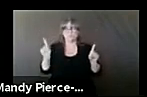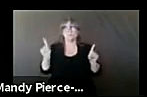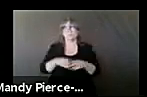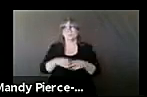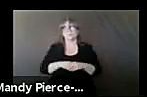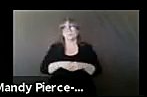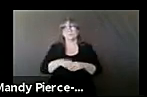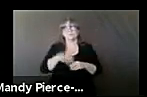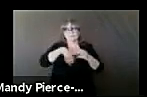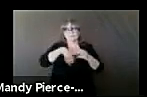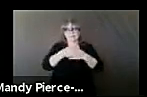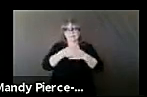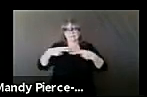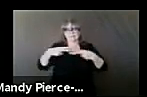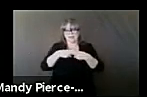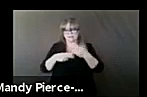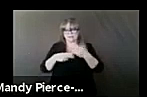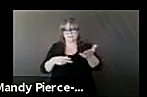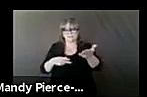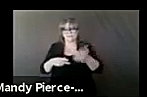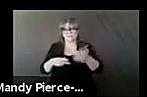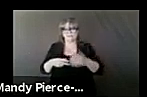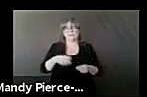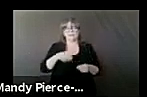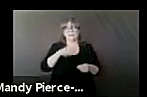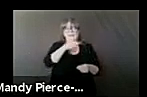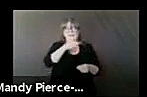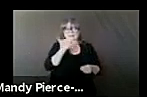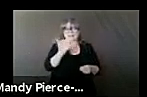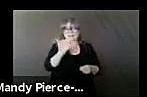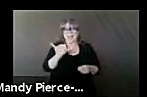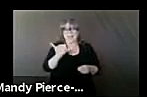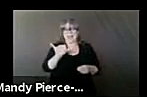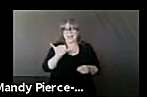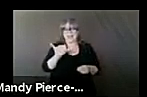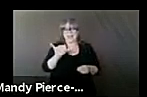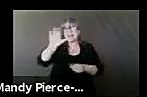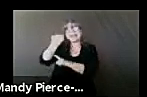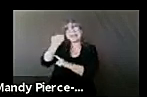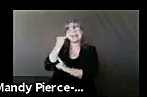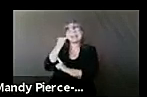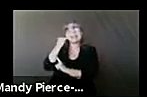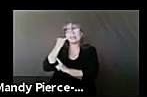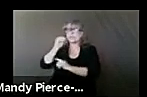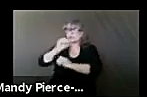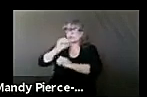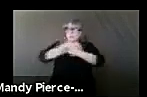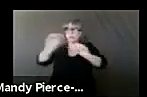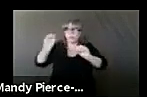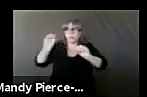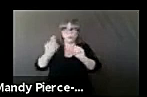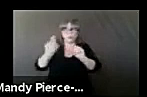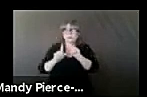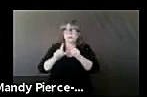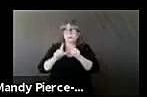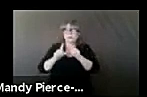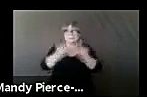distancing. The green line shows our daily case count, as we have achieved with approximately 45% social distancing in